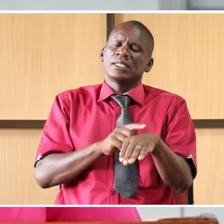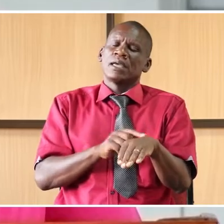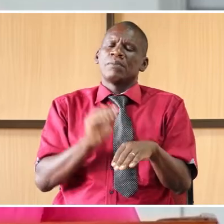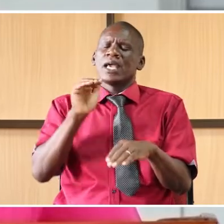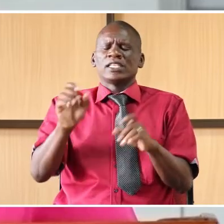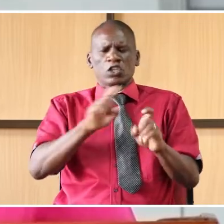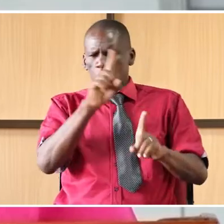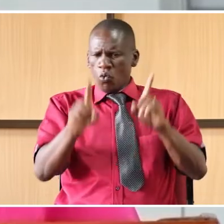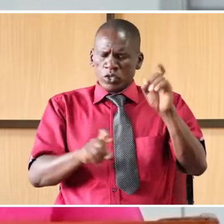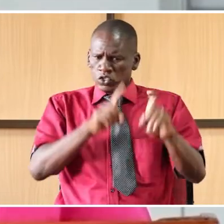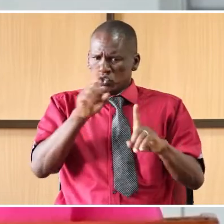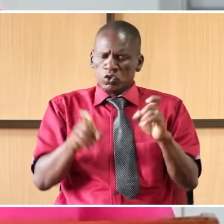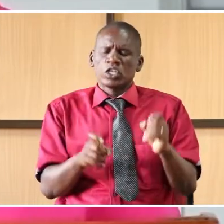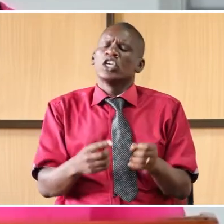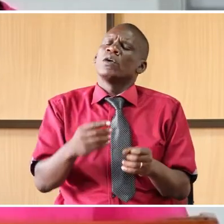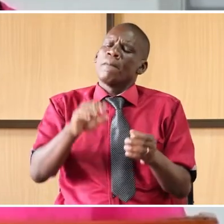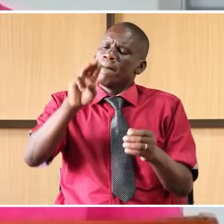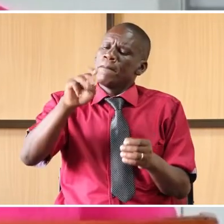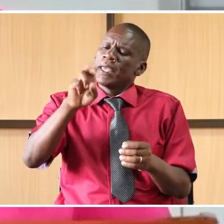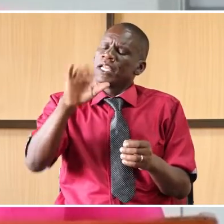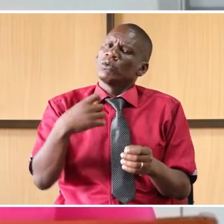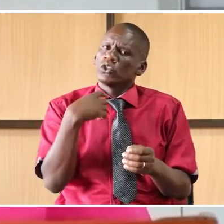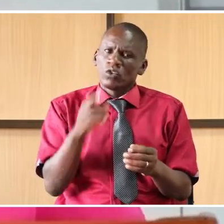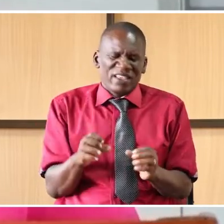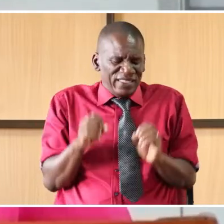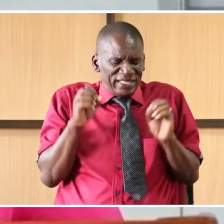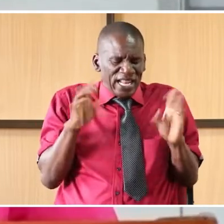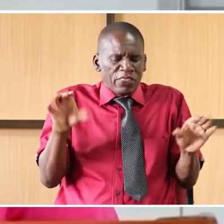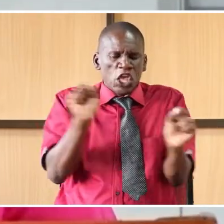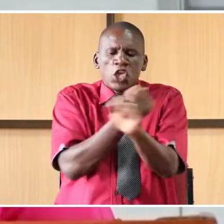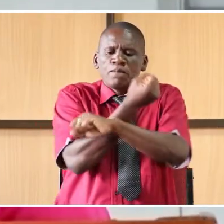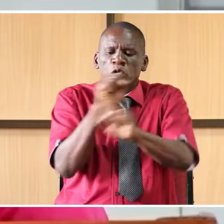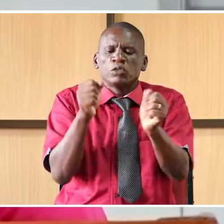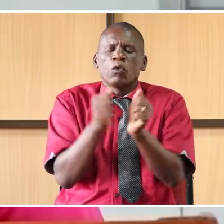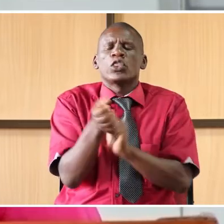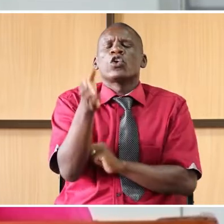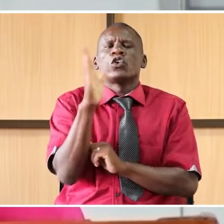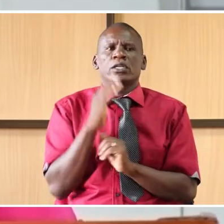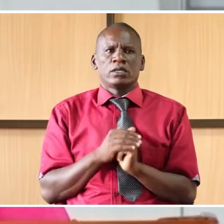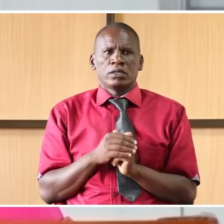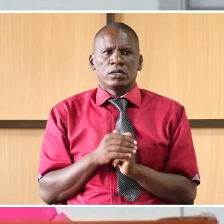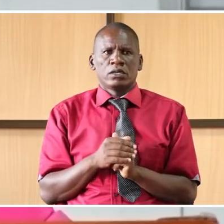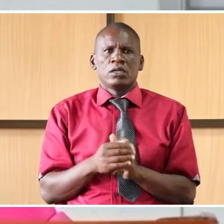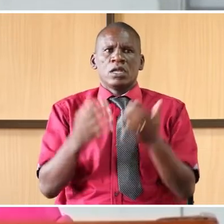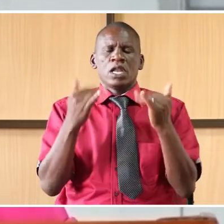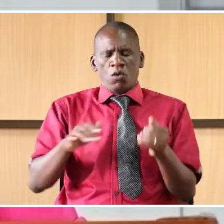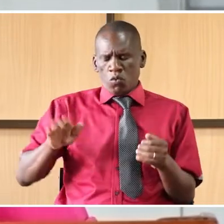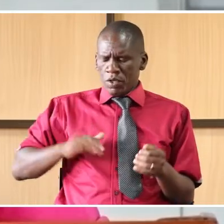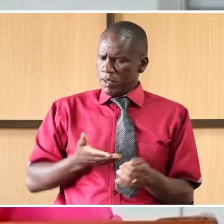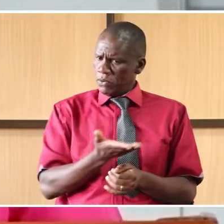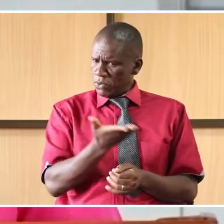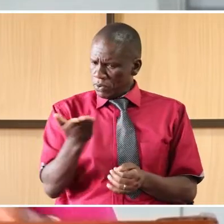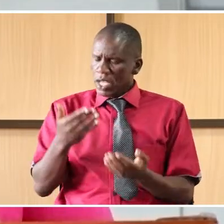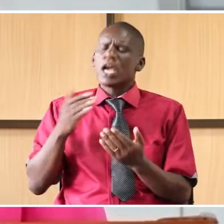when she asked questions, she was told there is nothing impossible to God. So,